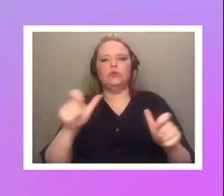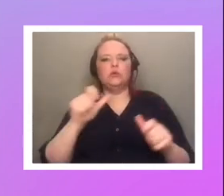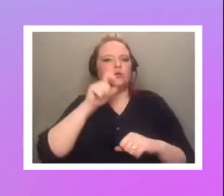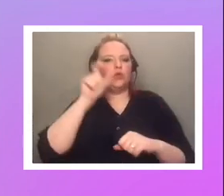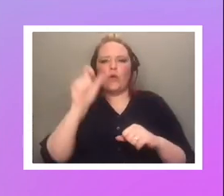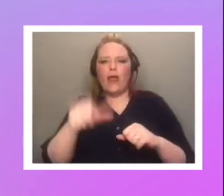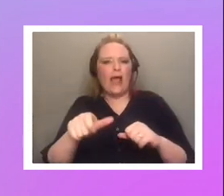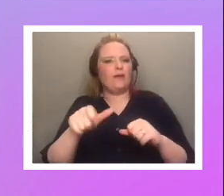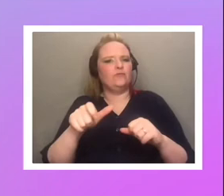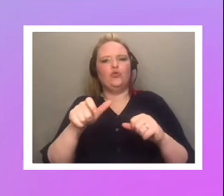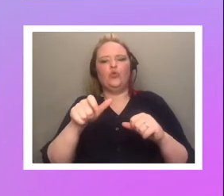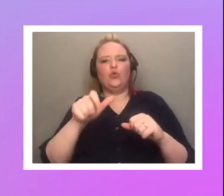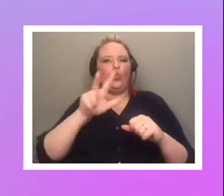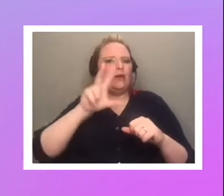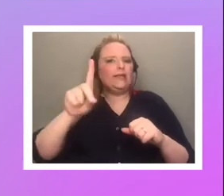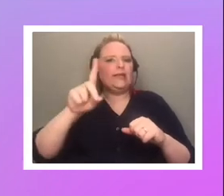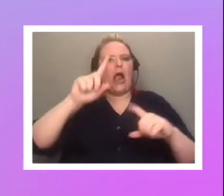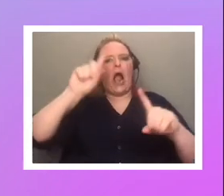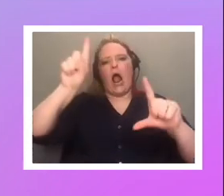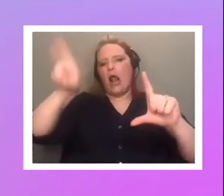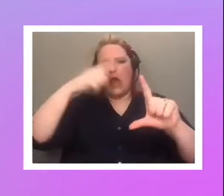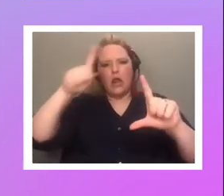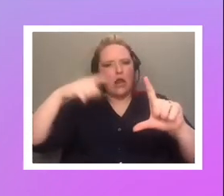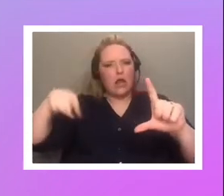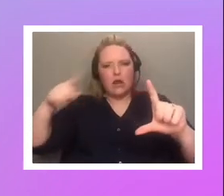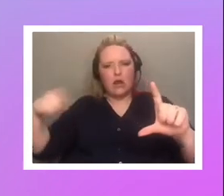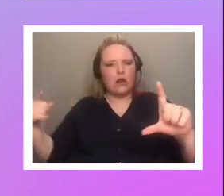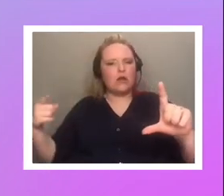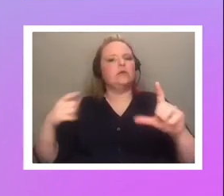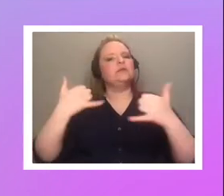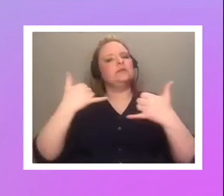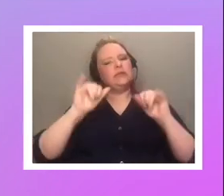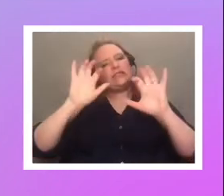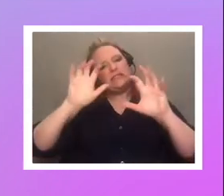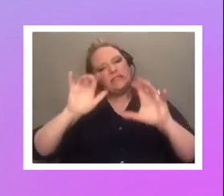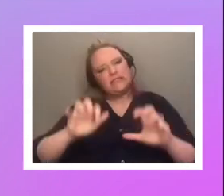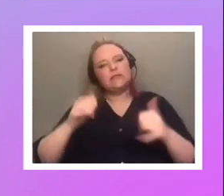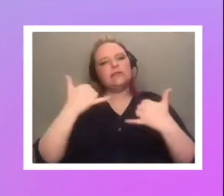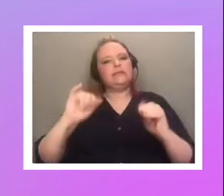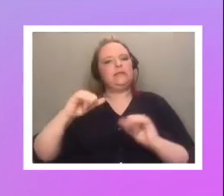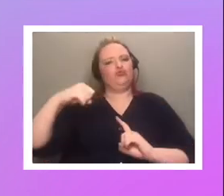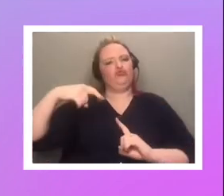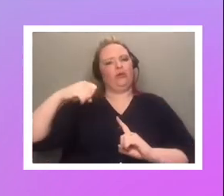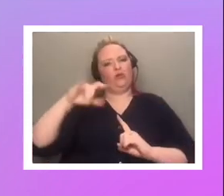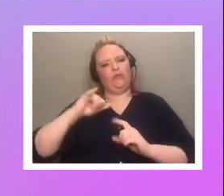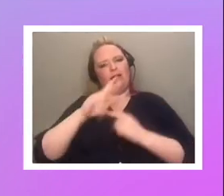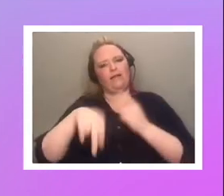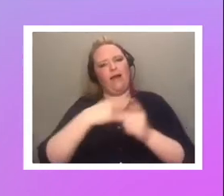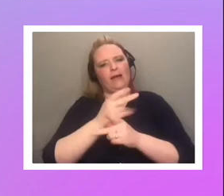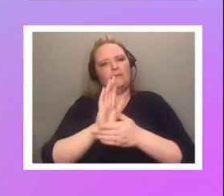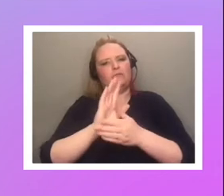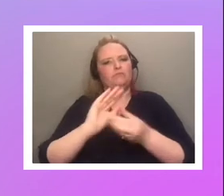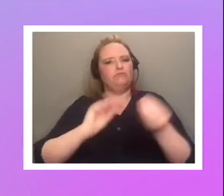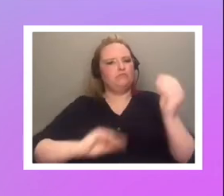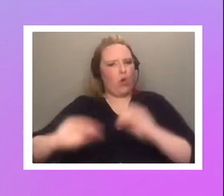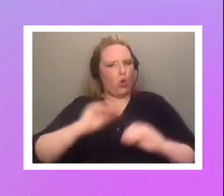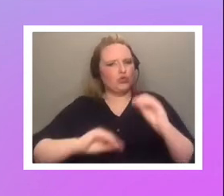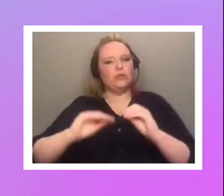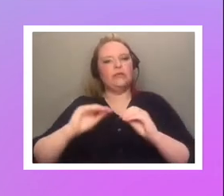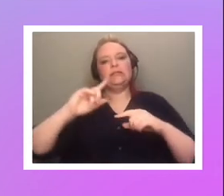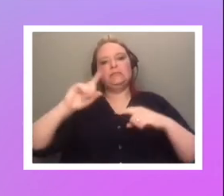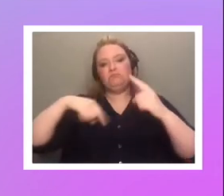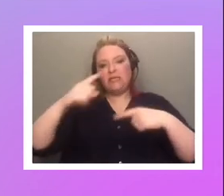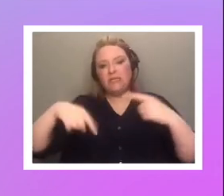go full out 3D vortex for this to be a potentially triggering type of motion. So any type of spinning,